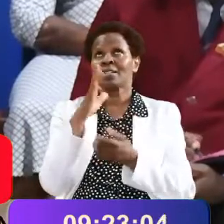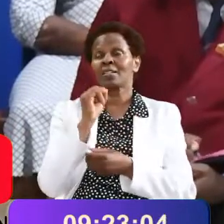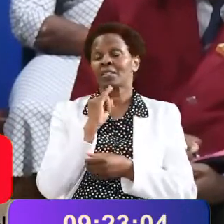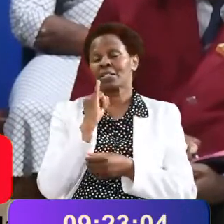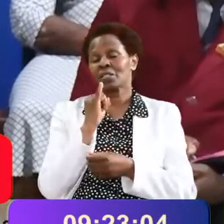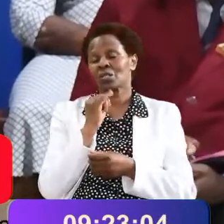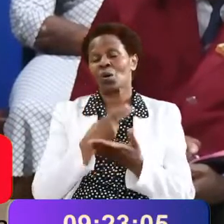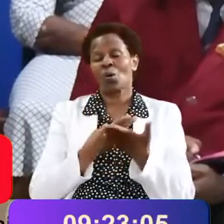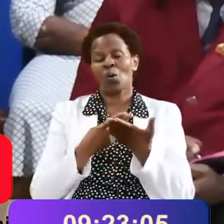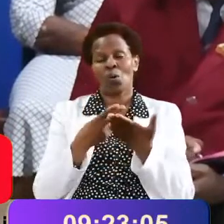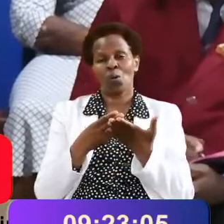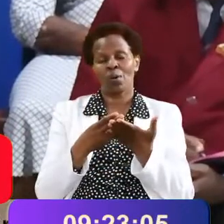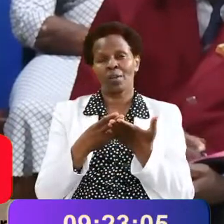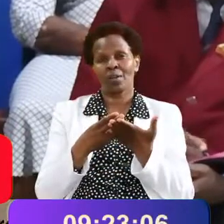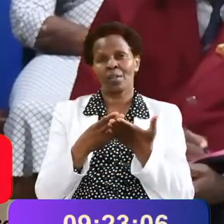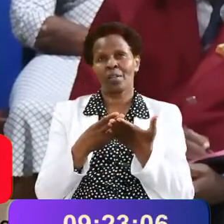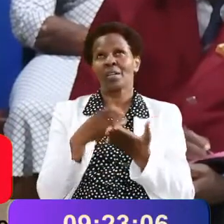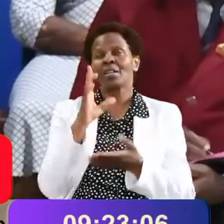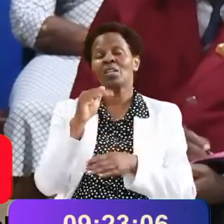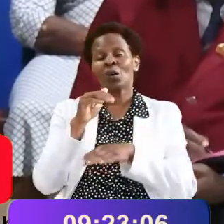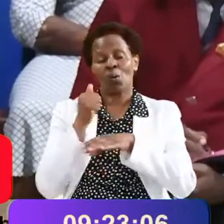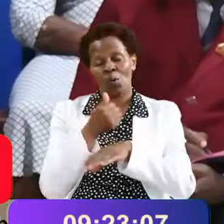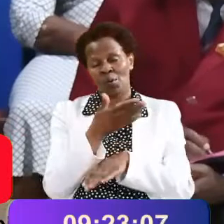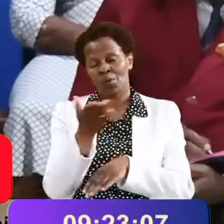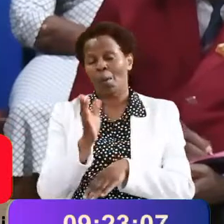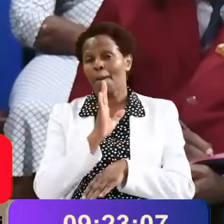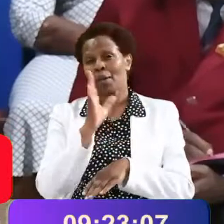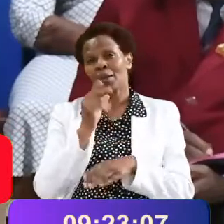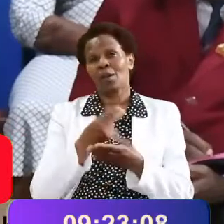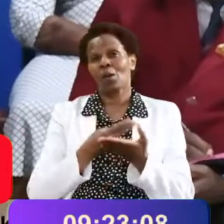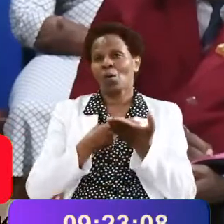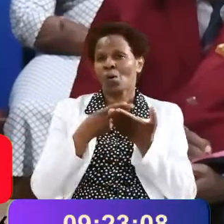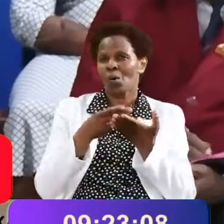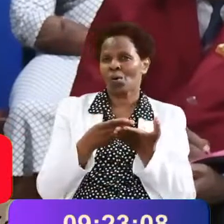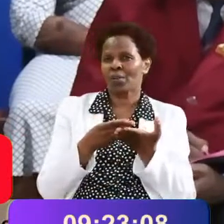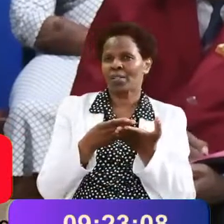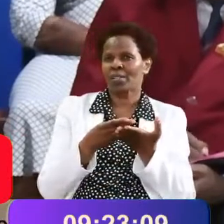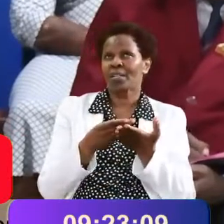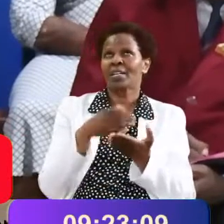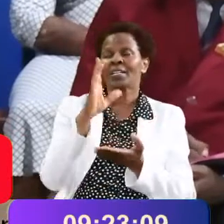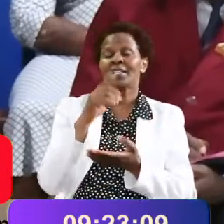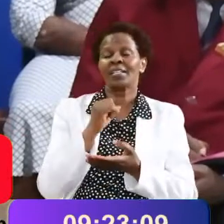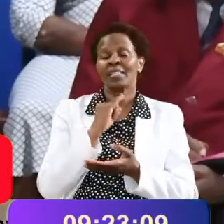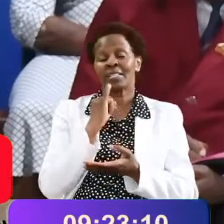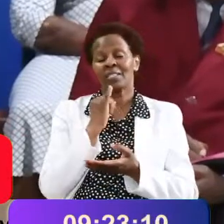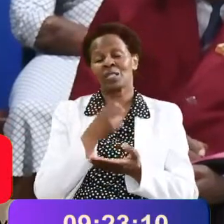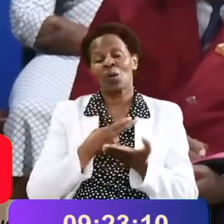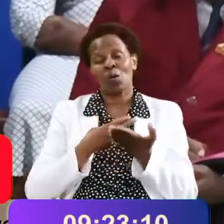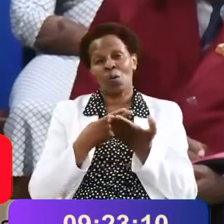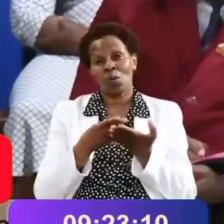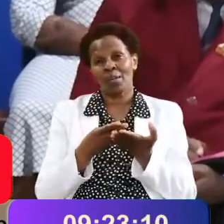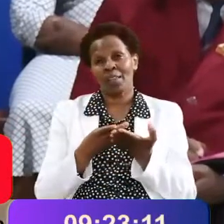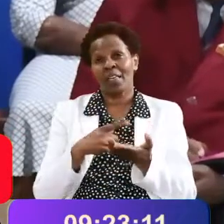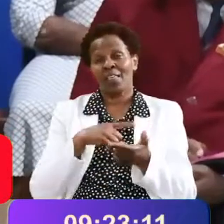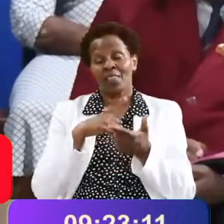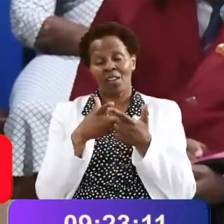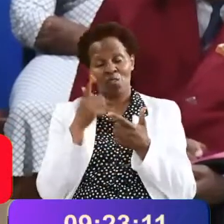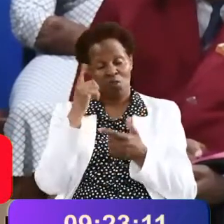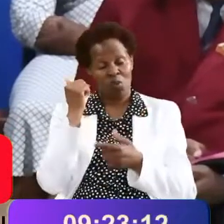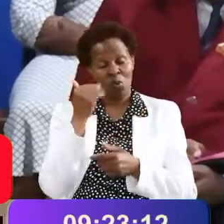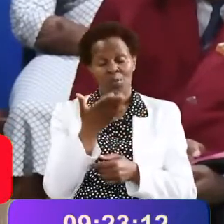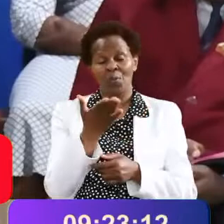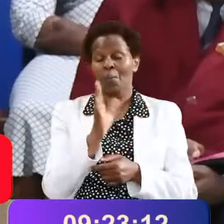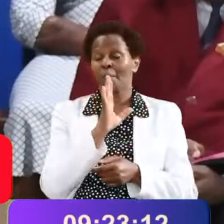So since it is God who has called us to be holy, himself, he is holy. And he is telling us that in order for us to be